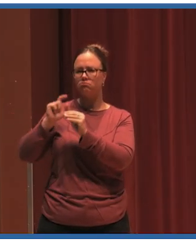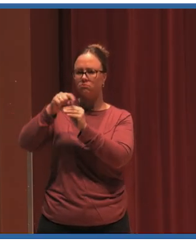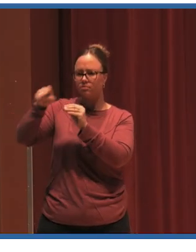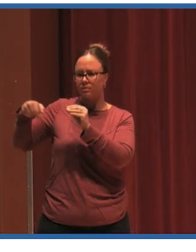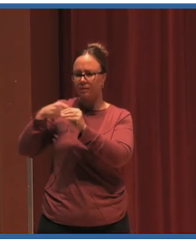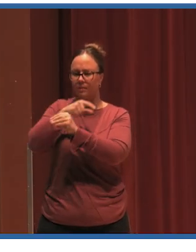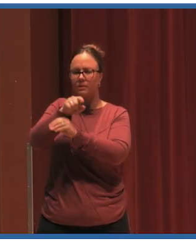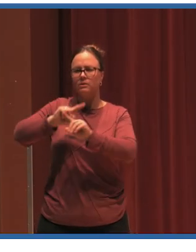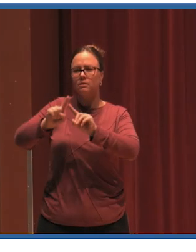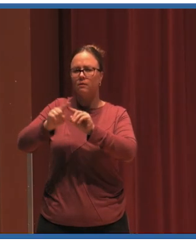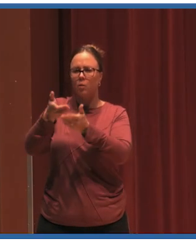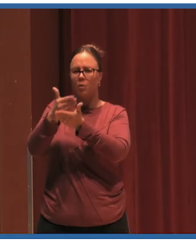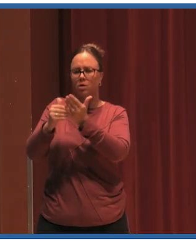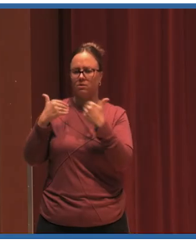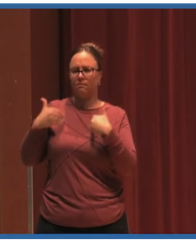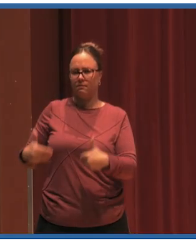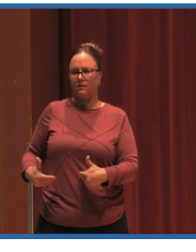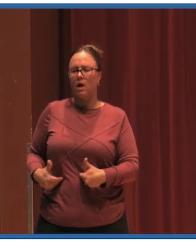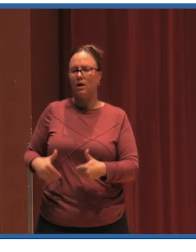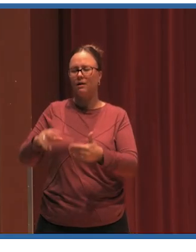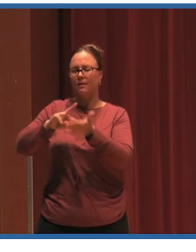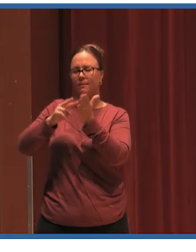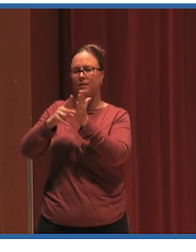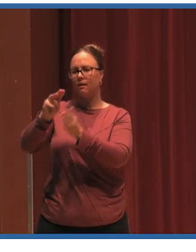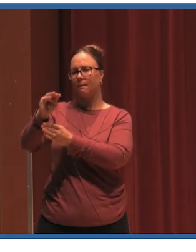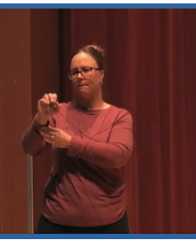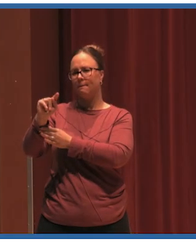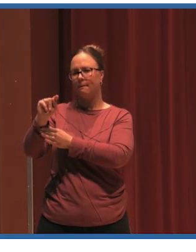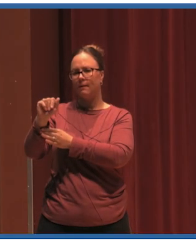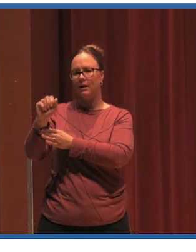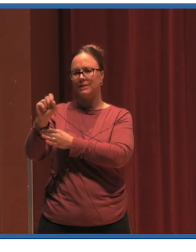distant parts of the body, or in other words, metastatic cancer.